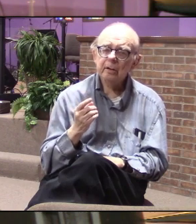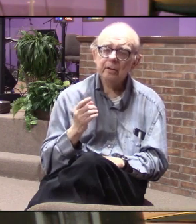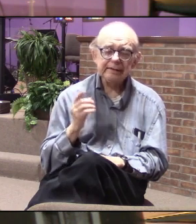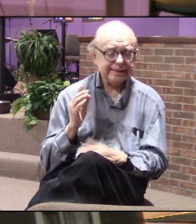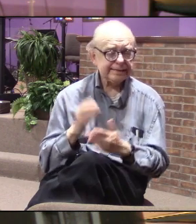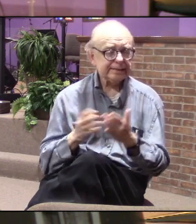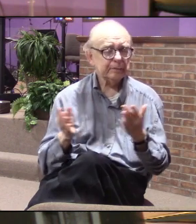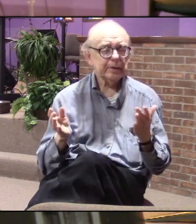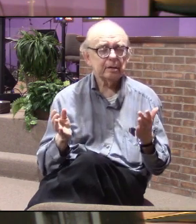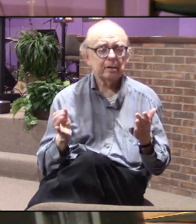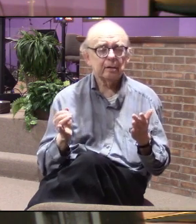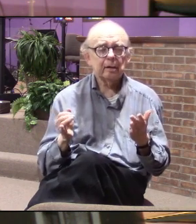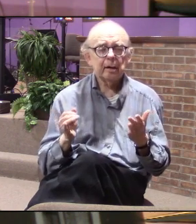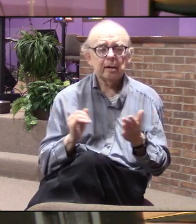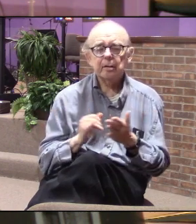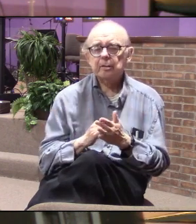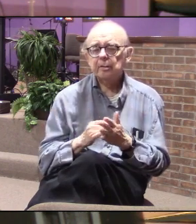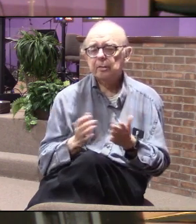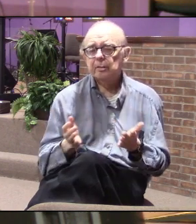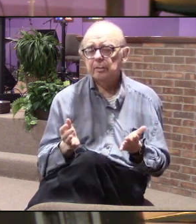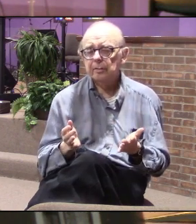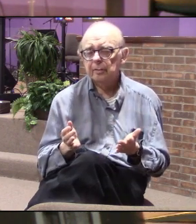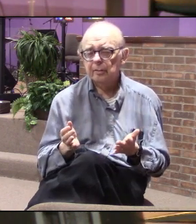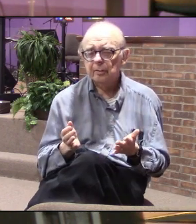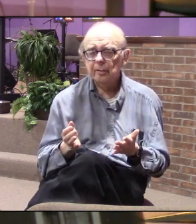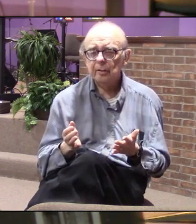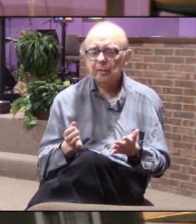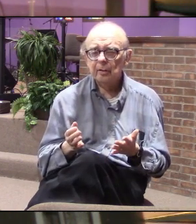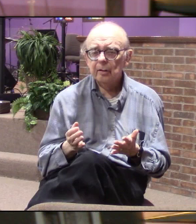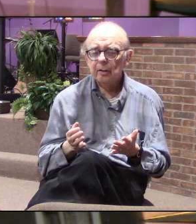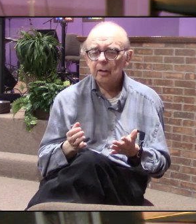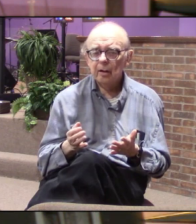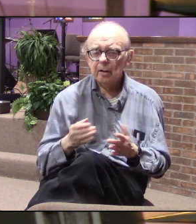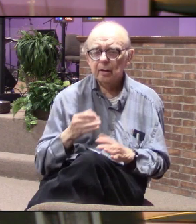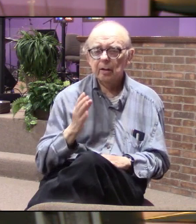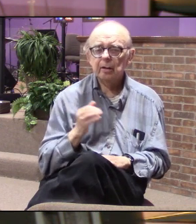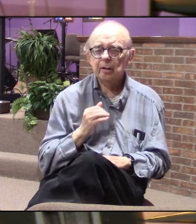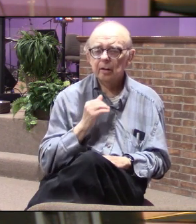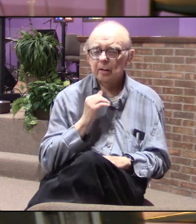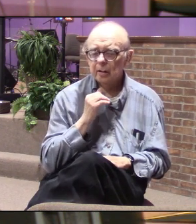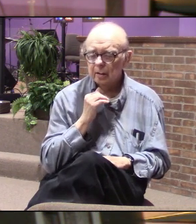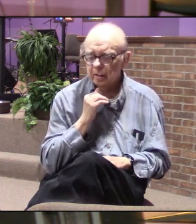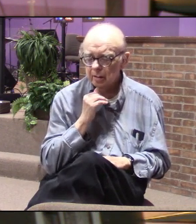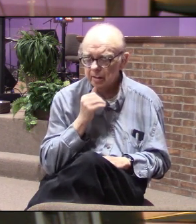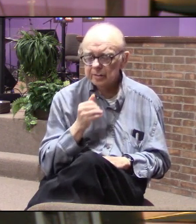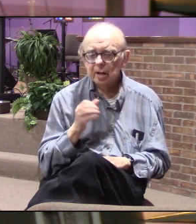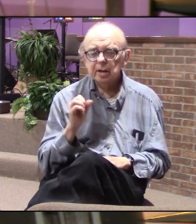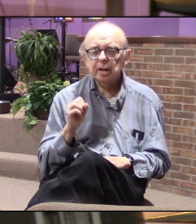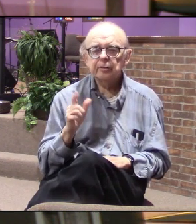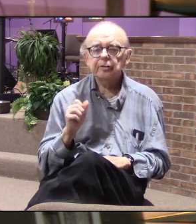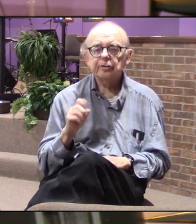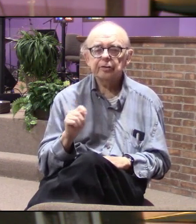something, and that is this: God is not a slot machine.